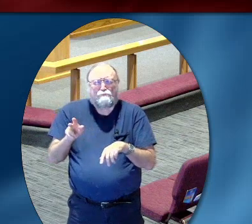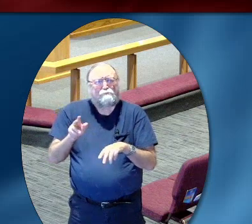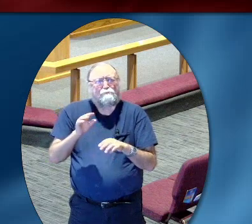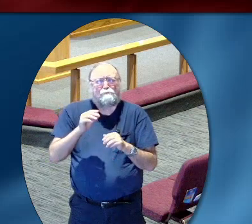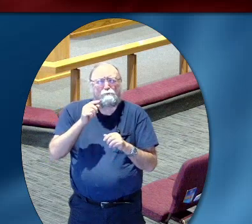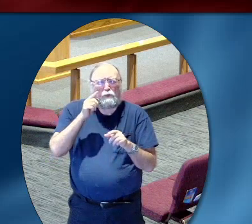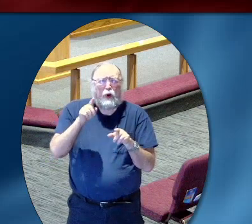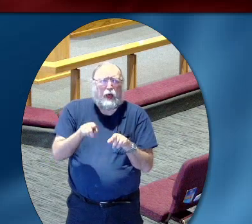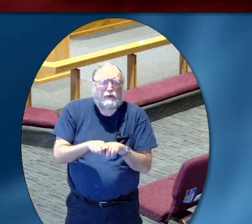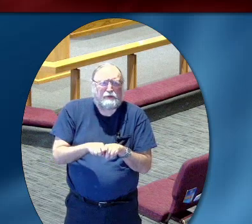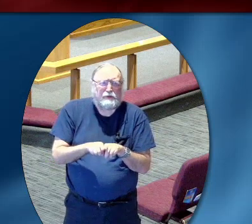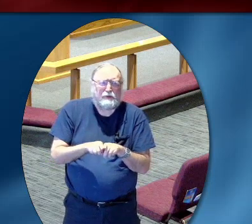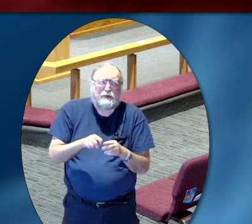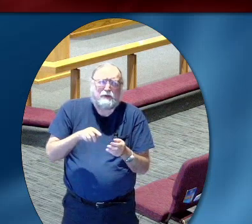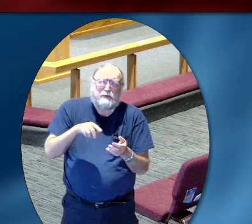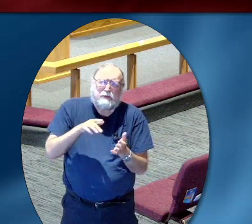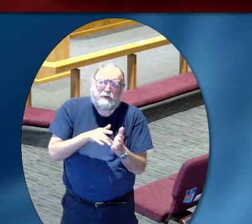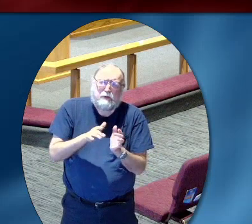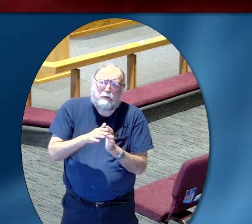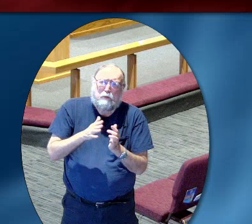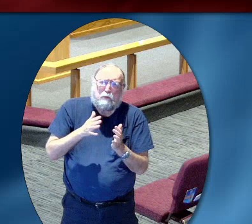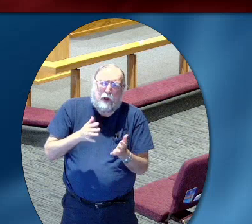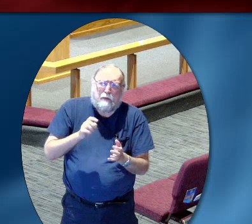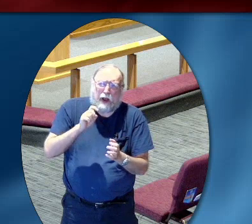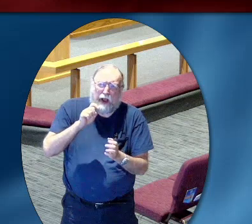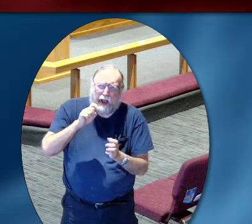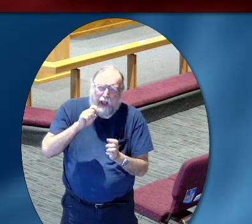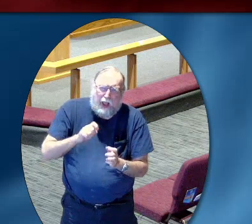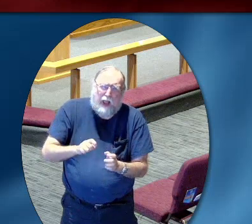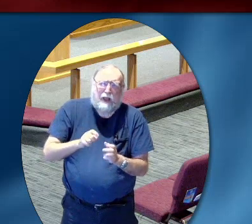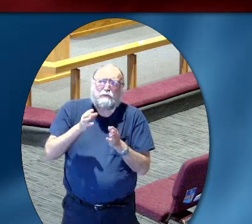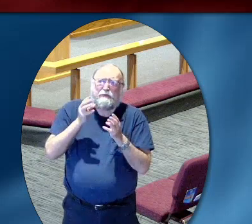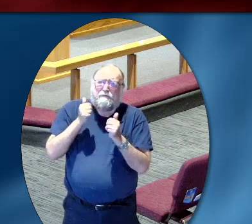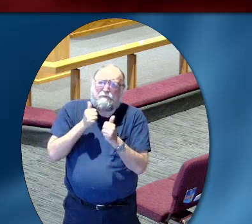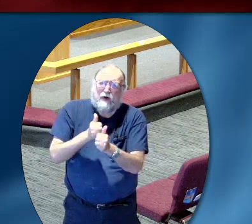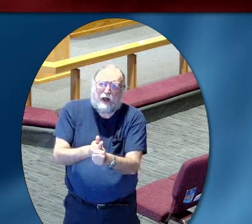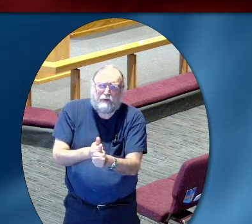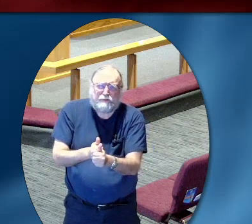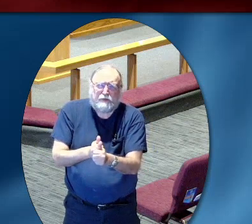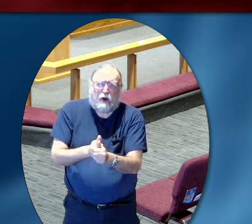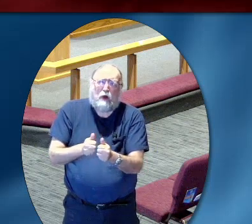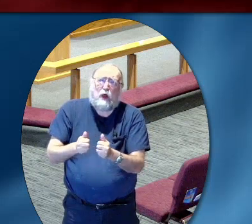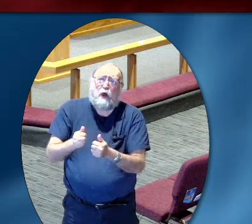said, "Brothers, the scripture had to be fulfilled,